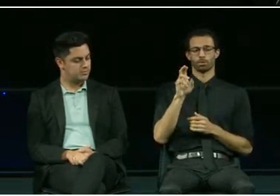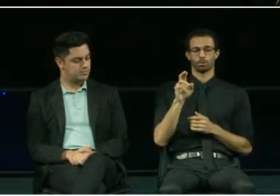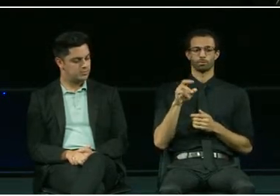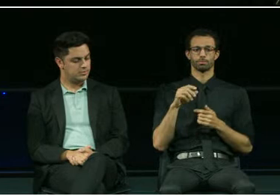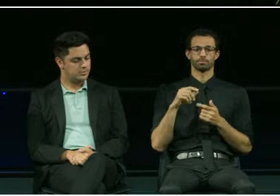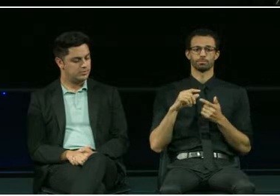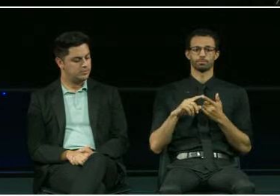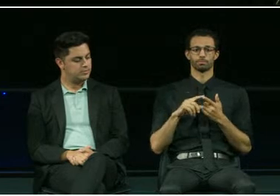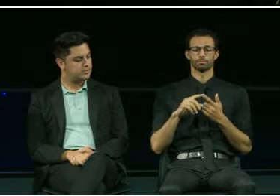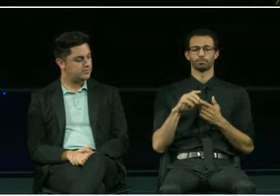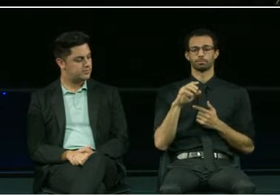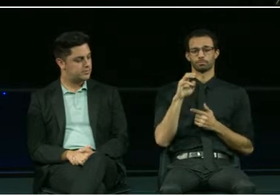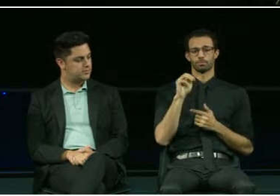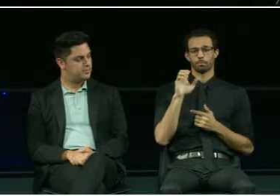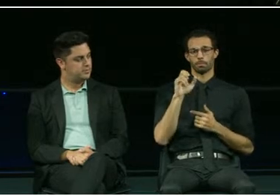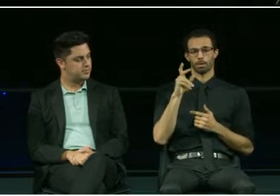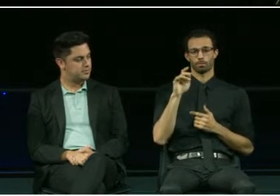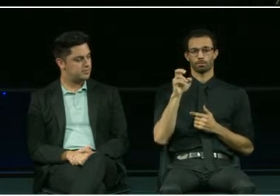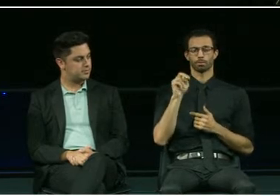are very influential.